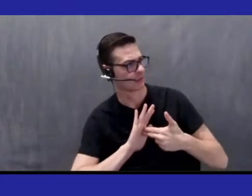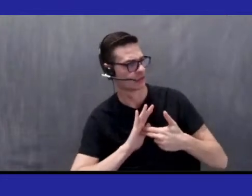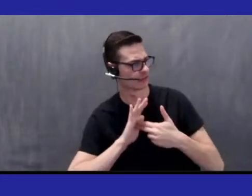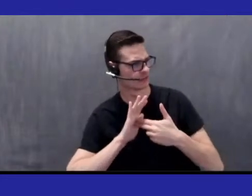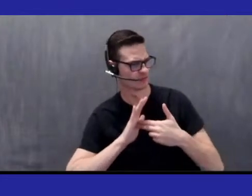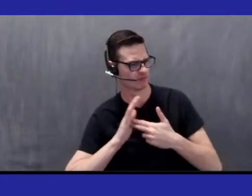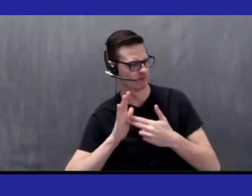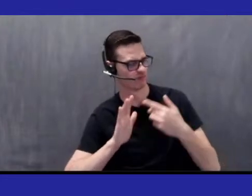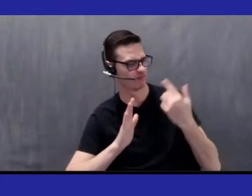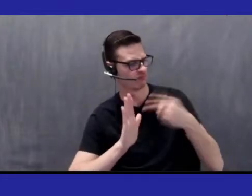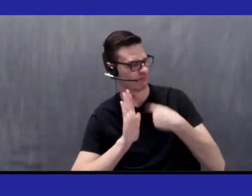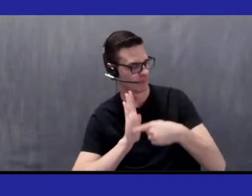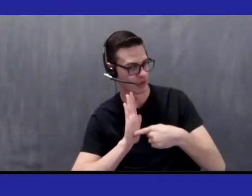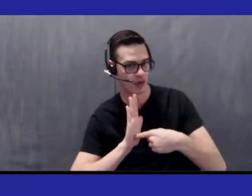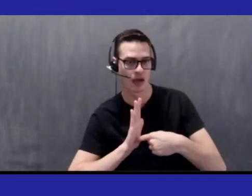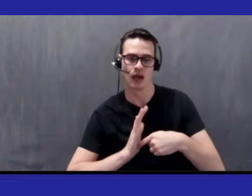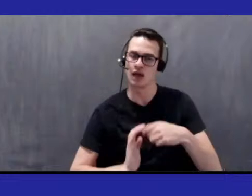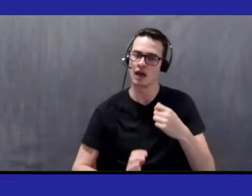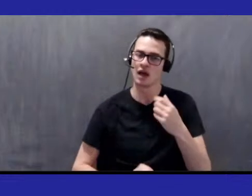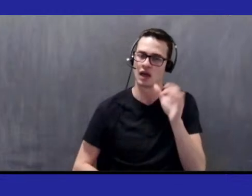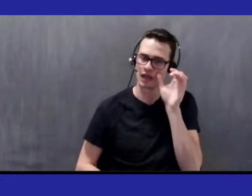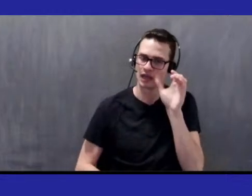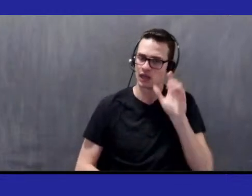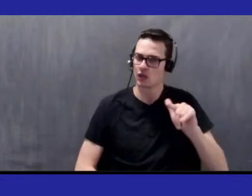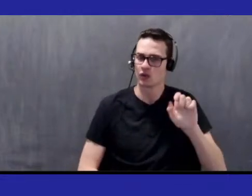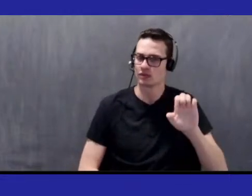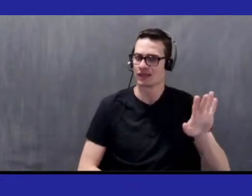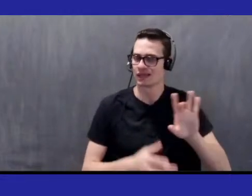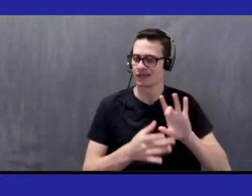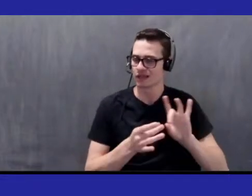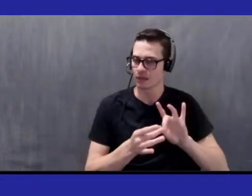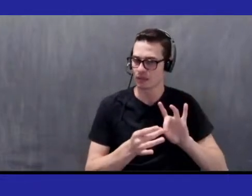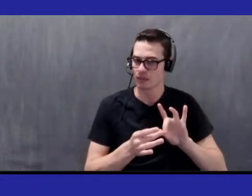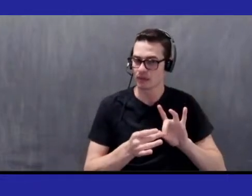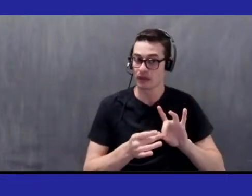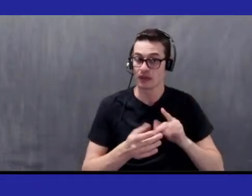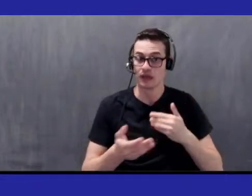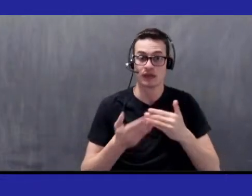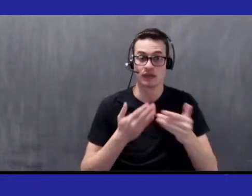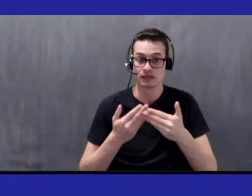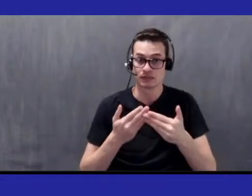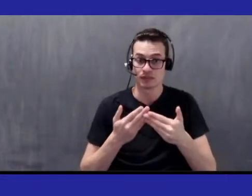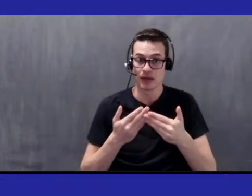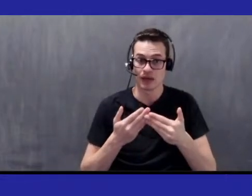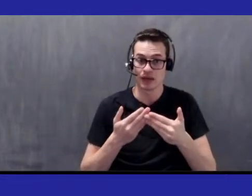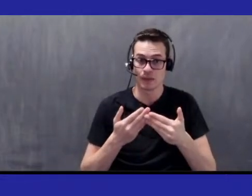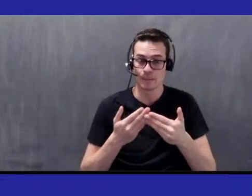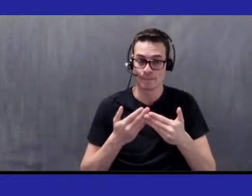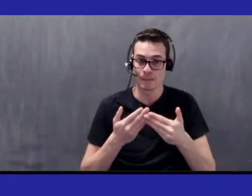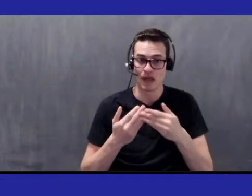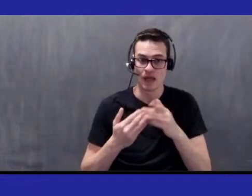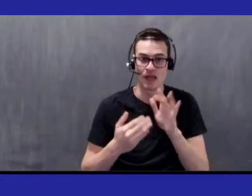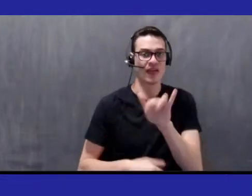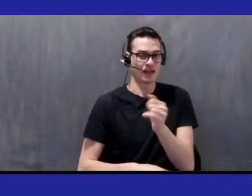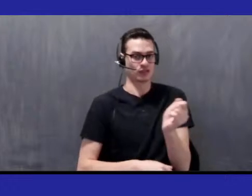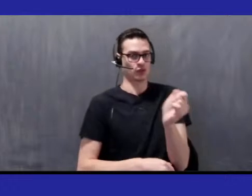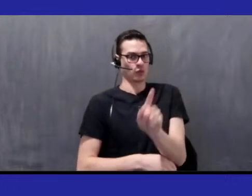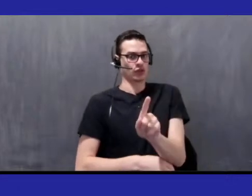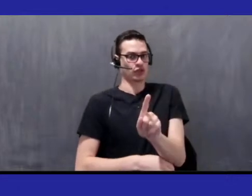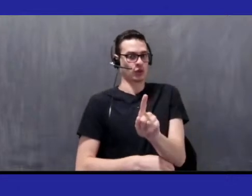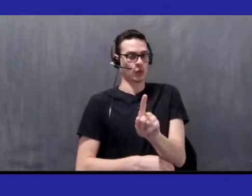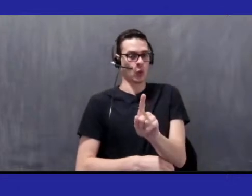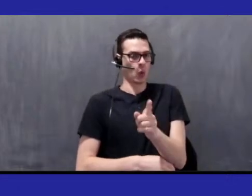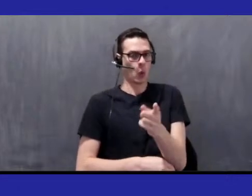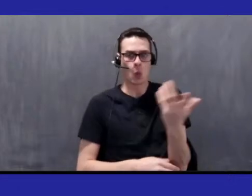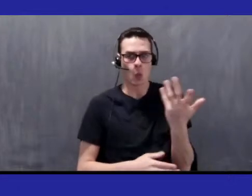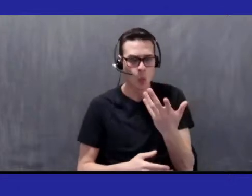kind of. I think that's, whether or not they're encountering that in our EDs. Like, that's the question. What was so frustrating for